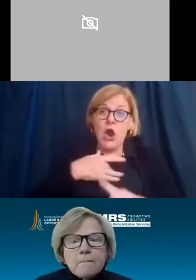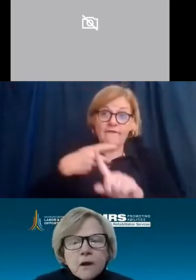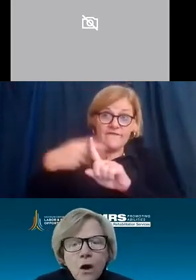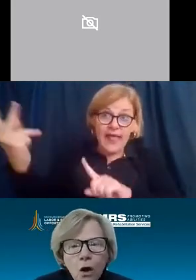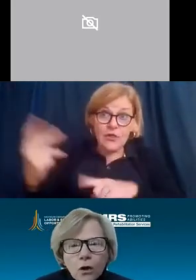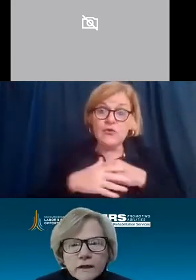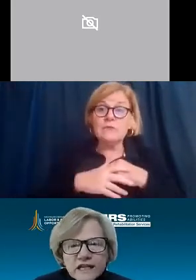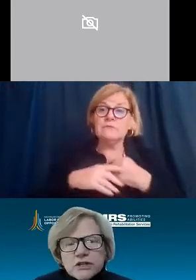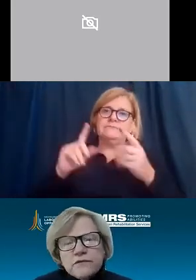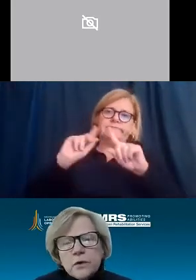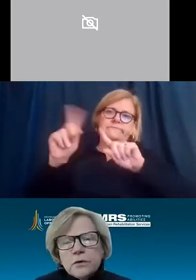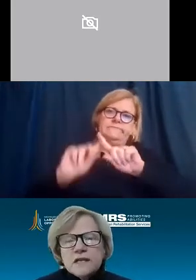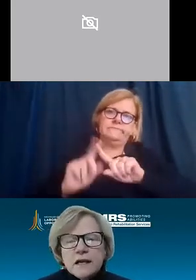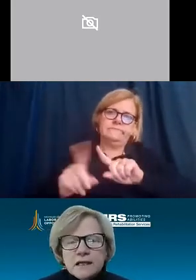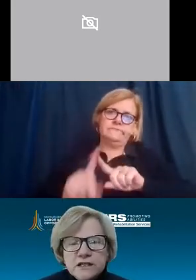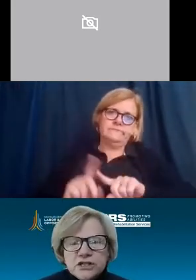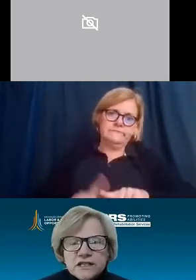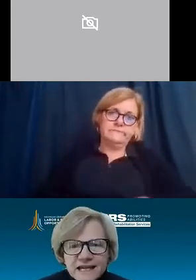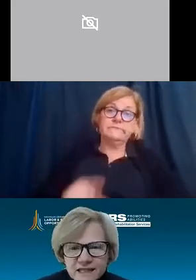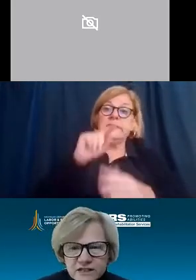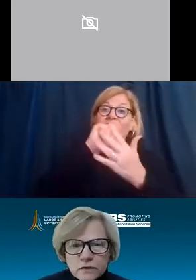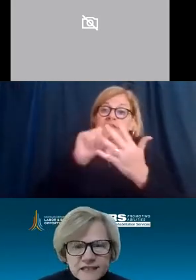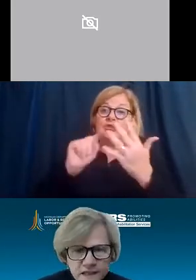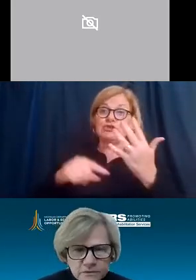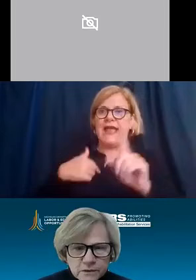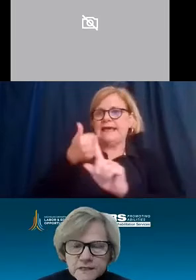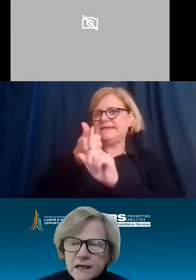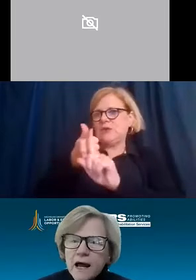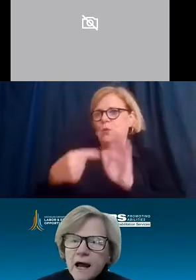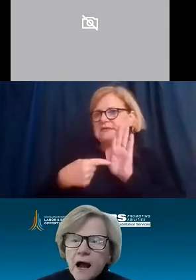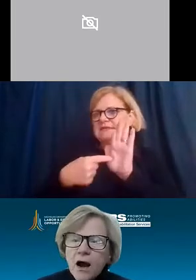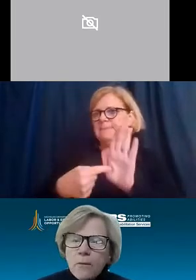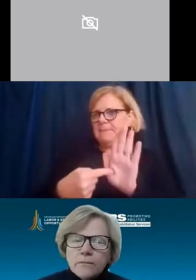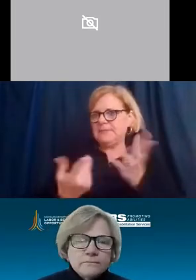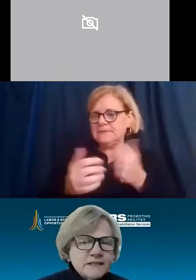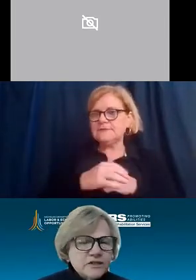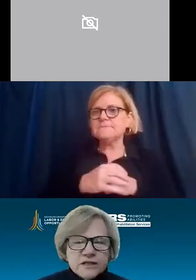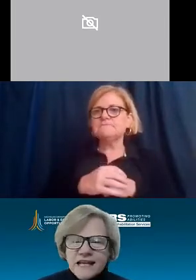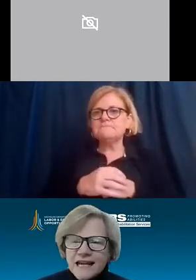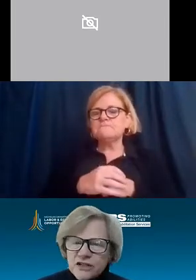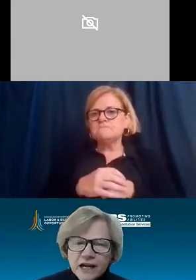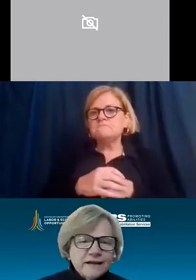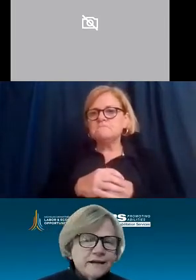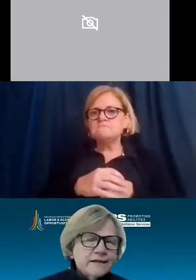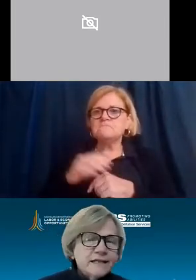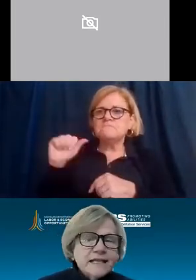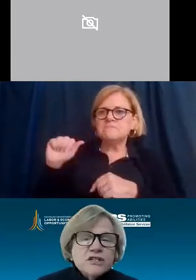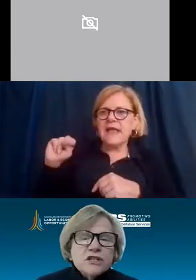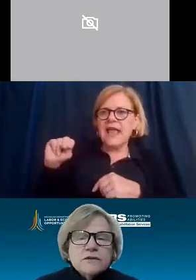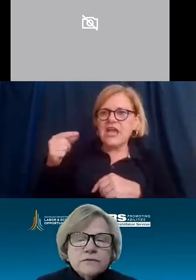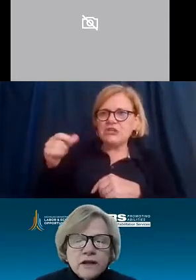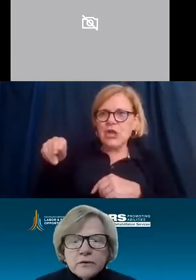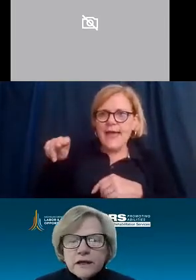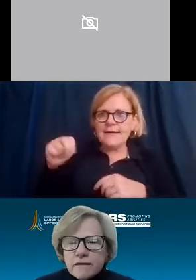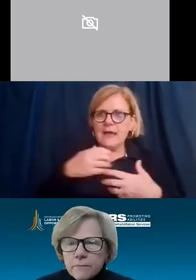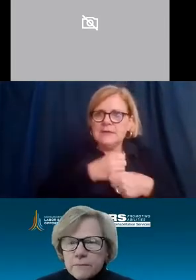failure. Each of those conditions has its own symptoms, such as angina, sensations